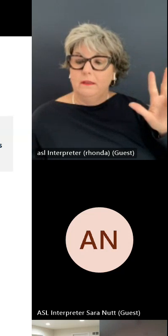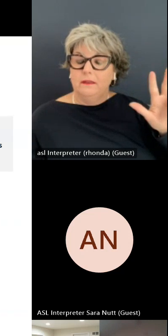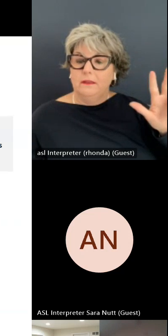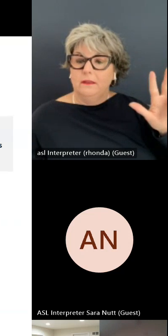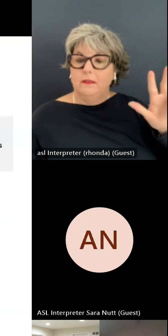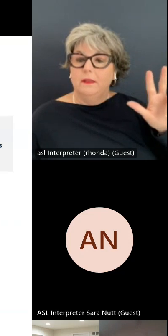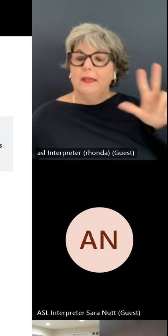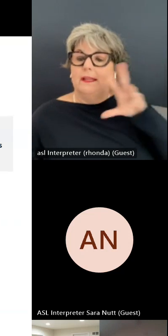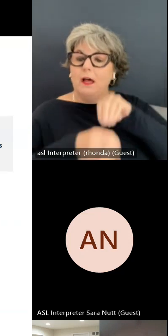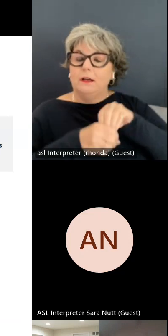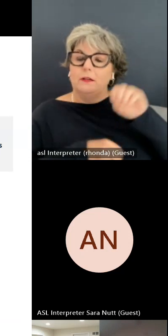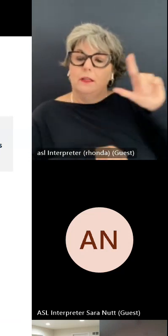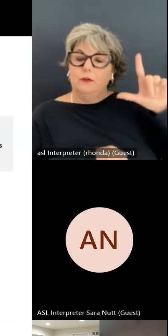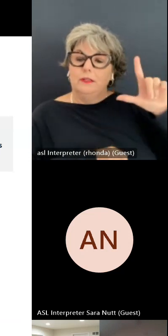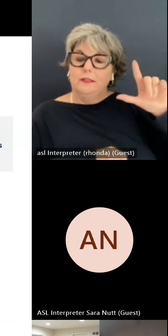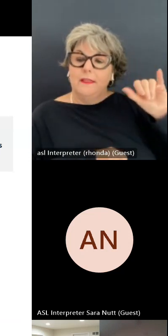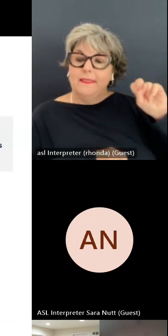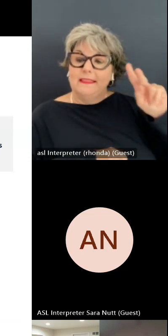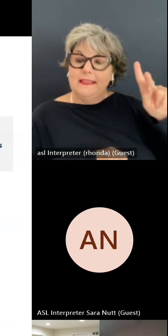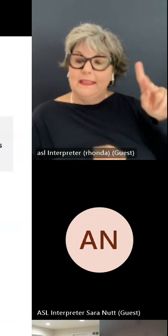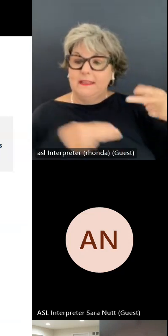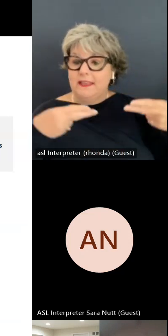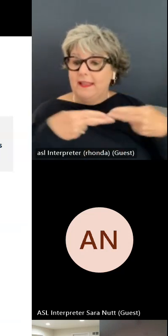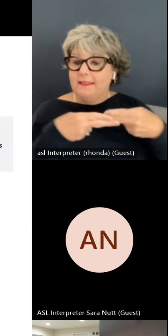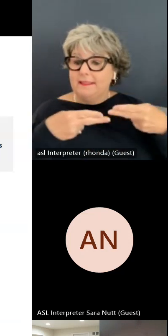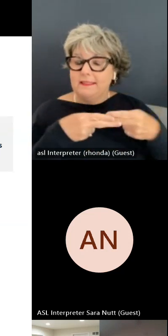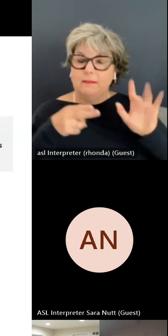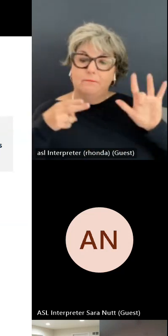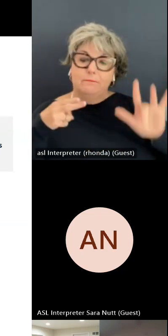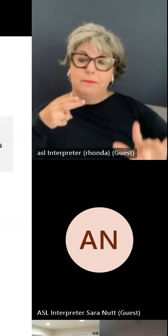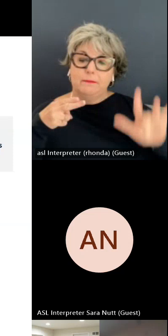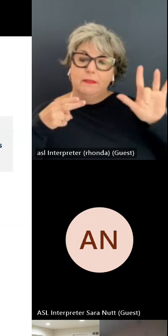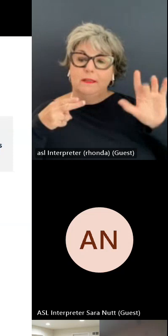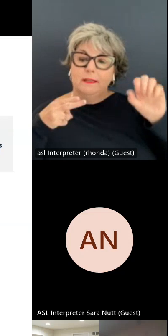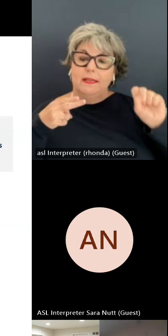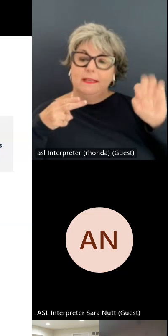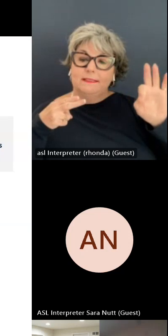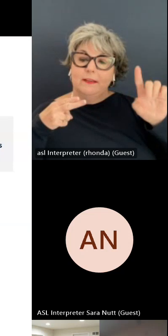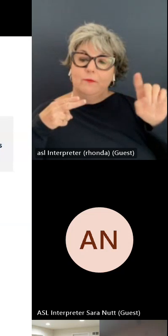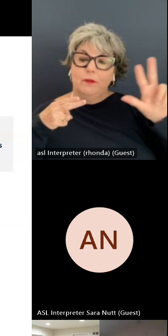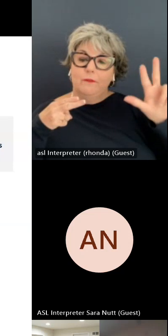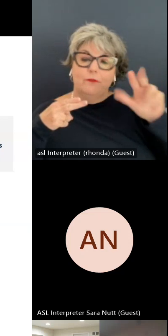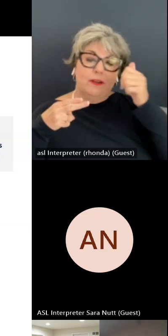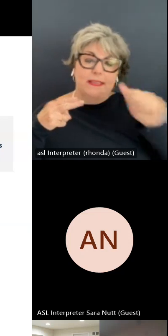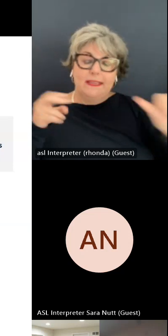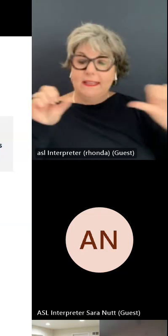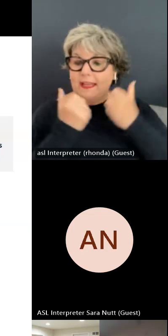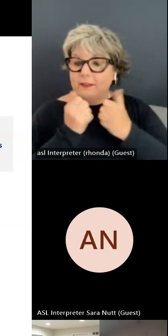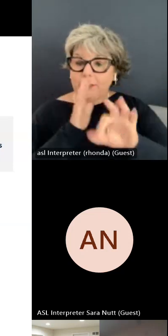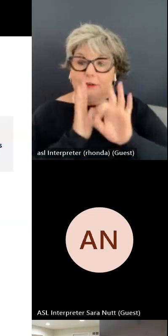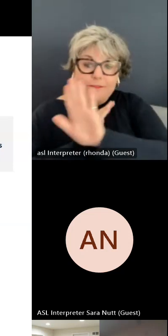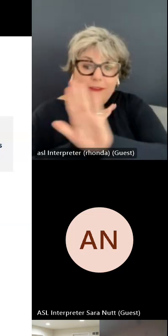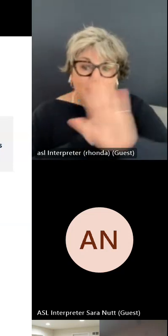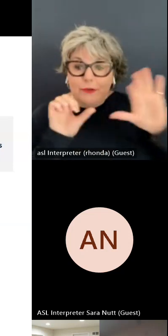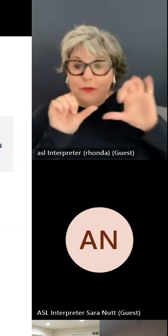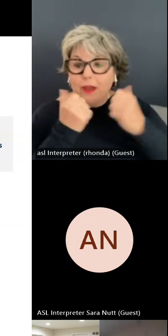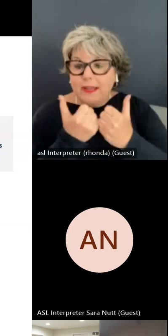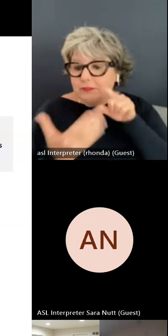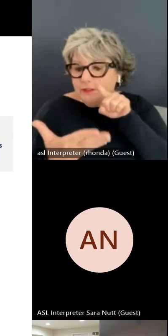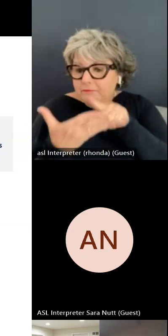included links in the slides. And there you can get the SF 133s for any agency. You can find your agency and you can look at